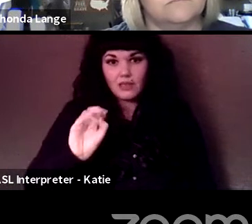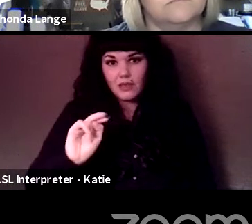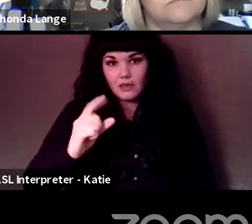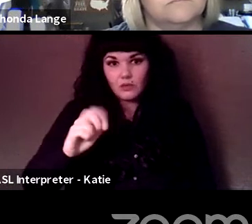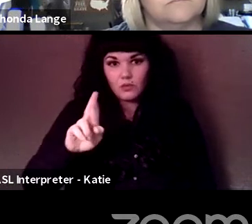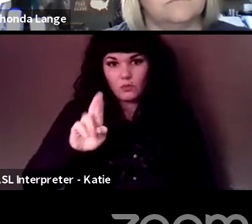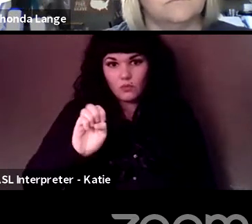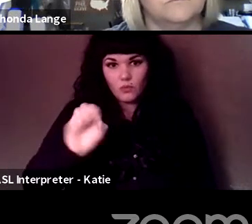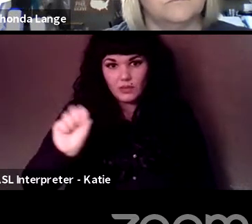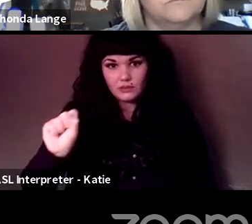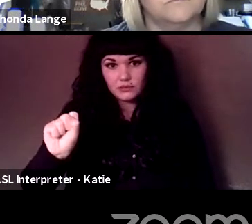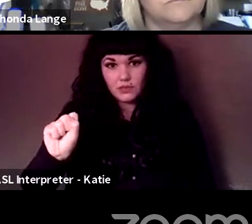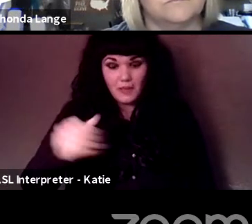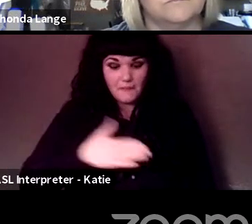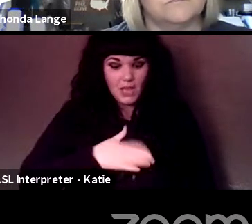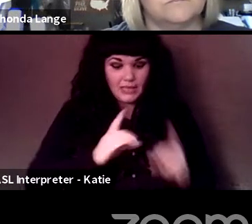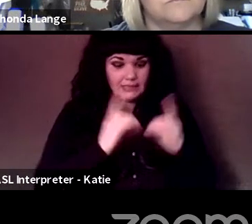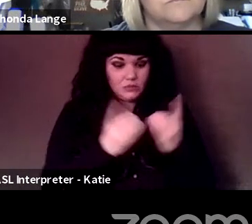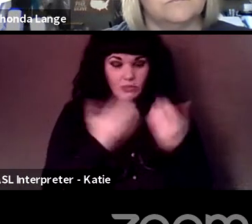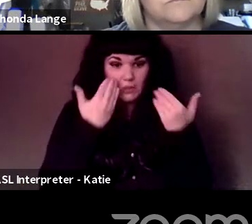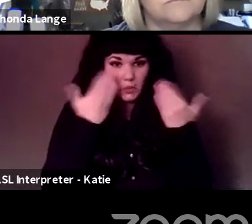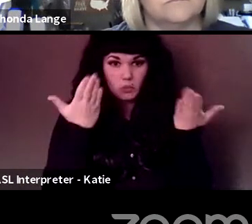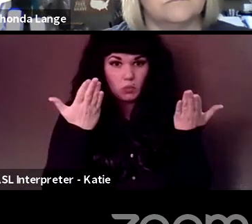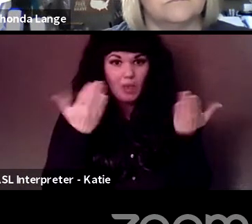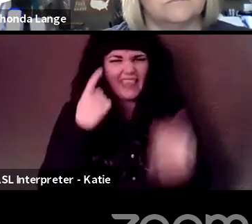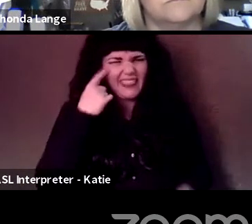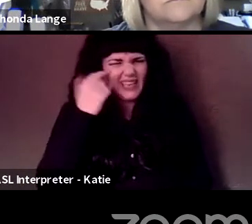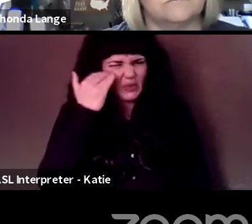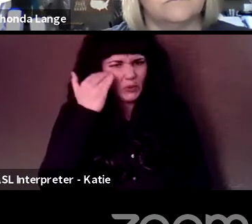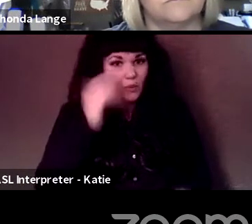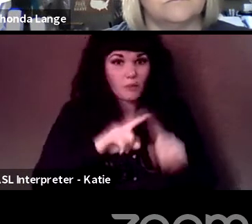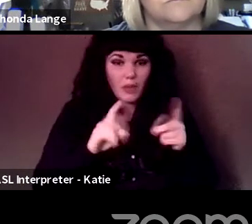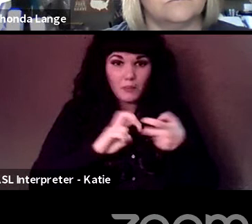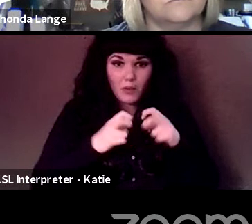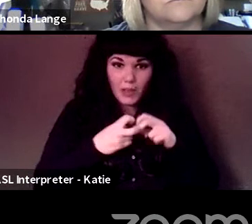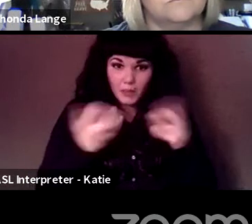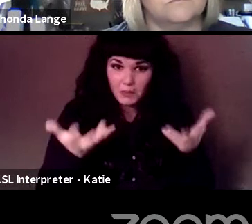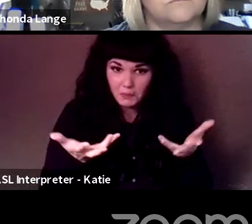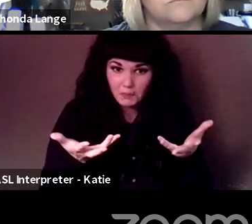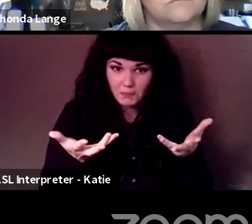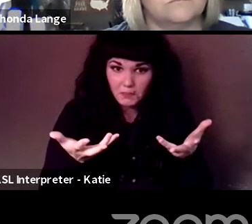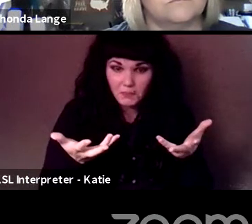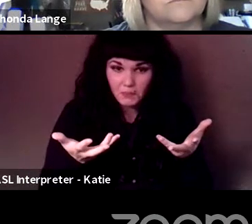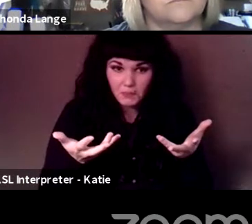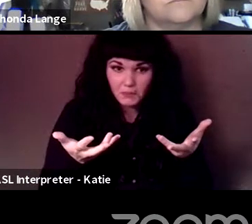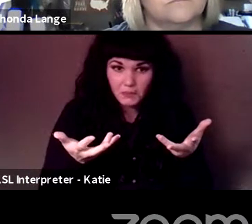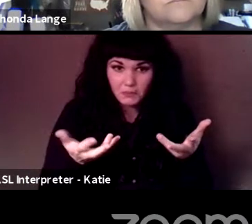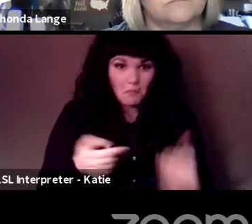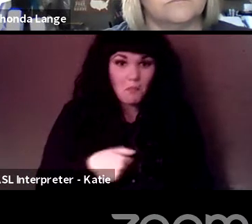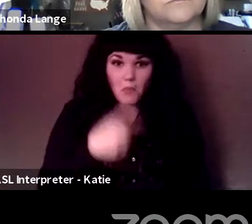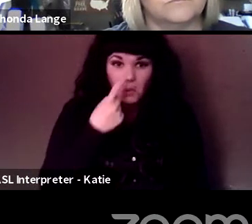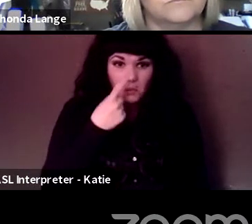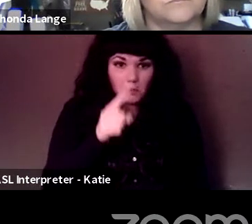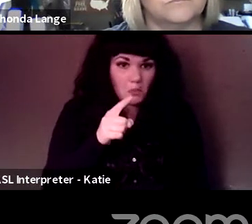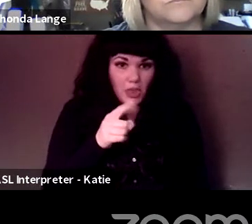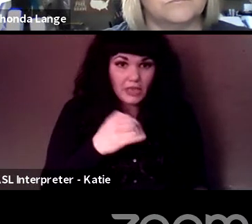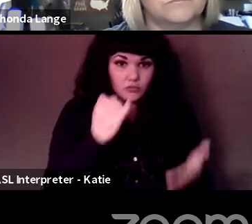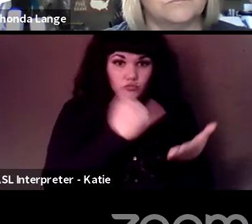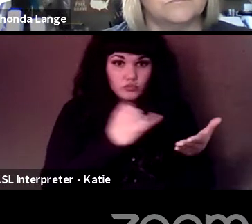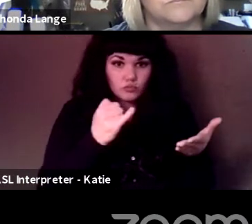don't know what my district is. I think I do. But the problem is that I don't mind about drawing the district